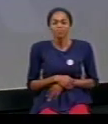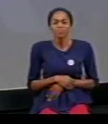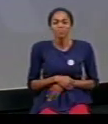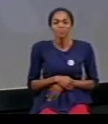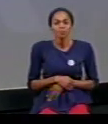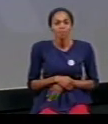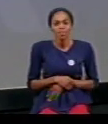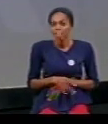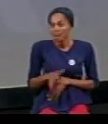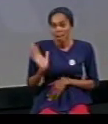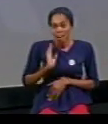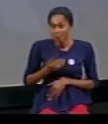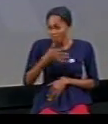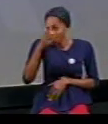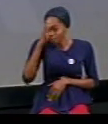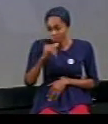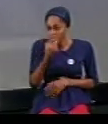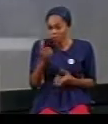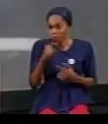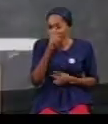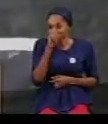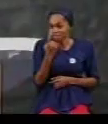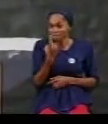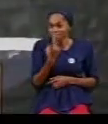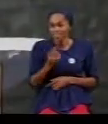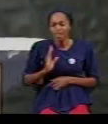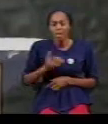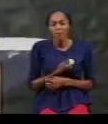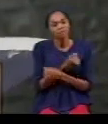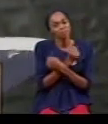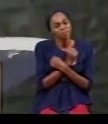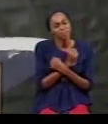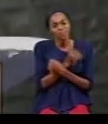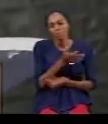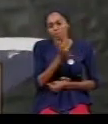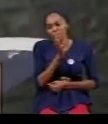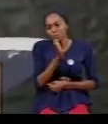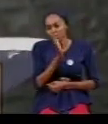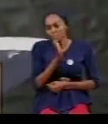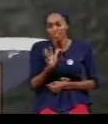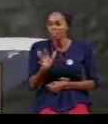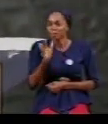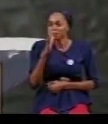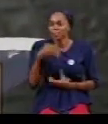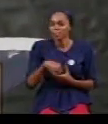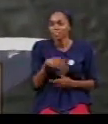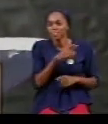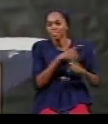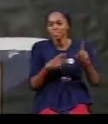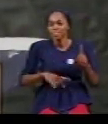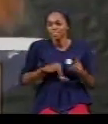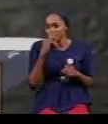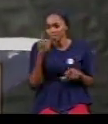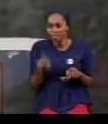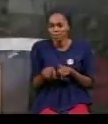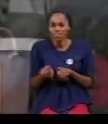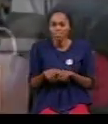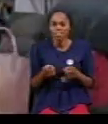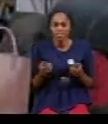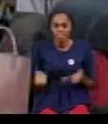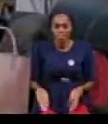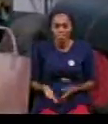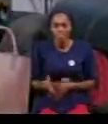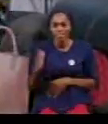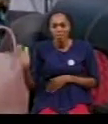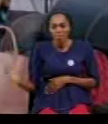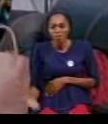here alone. Our beloved mommy, our mother in the Lord, she's also here. Mommy, you are welcome, ma.